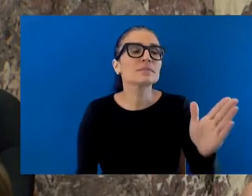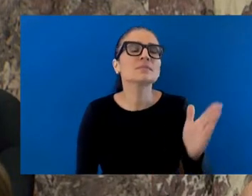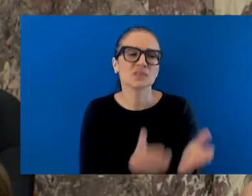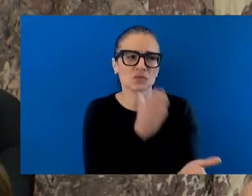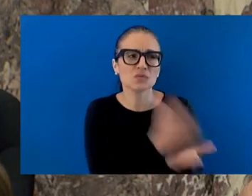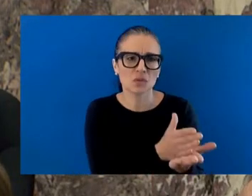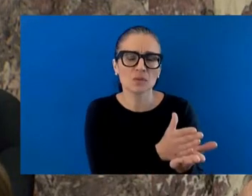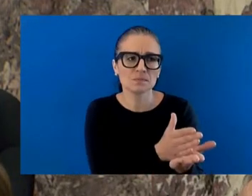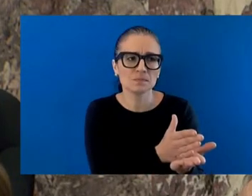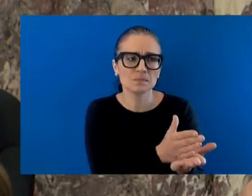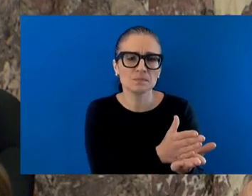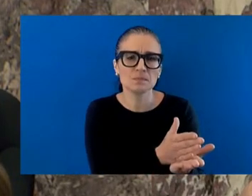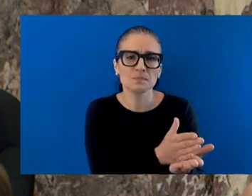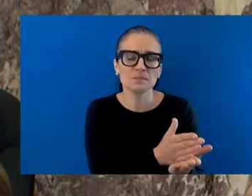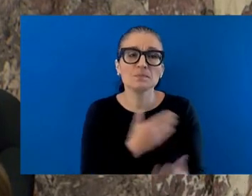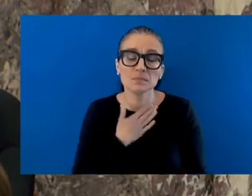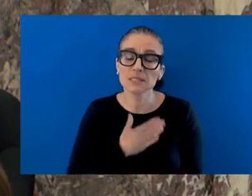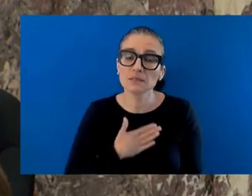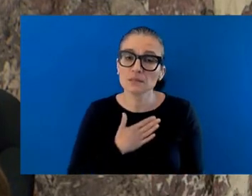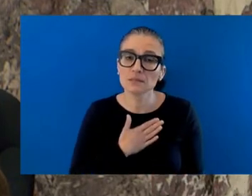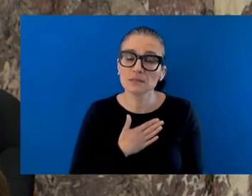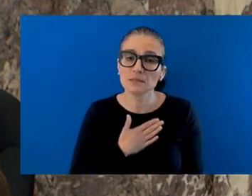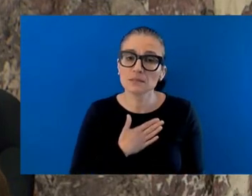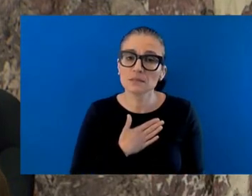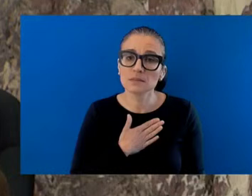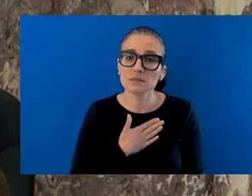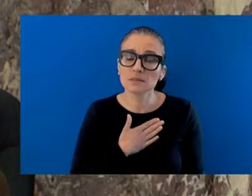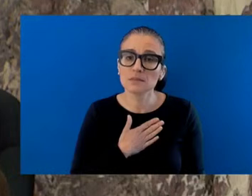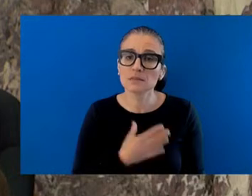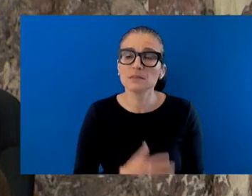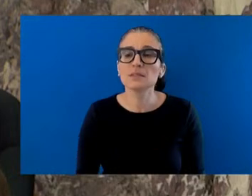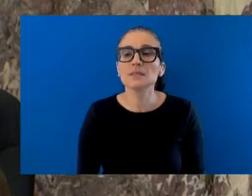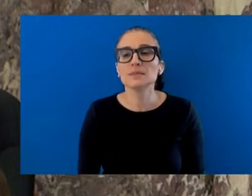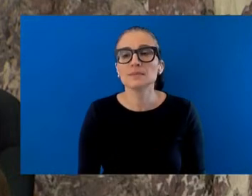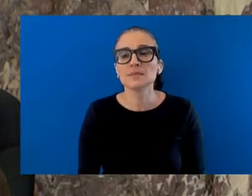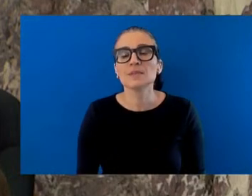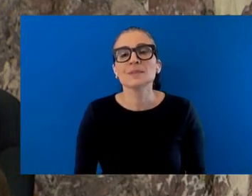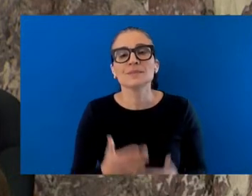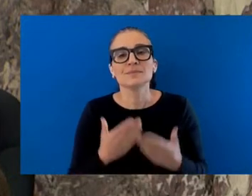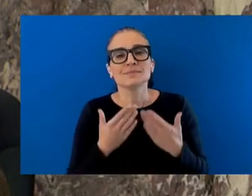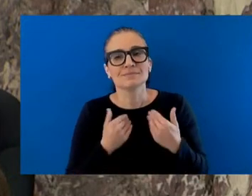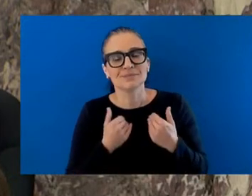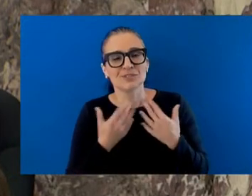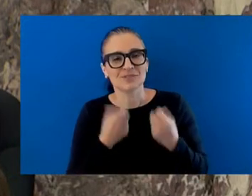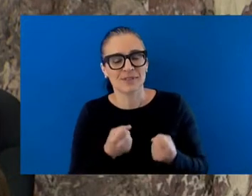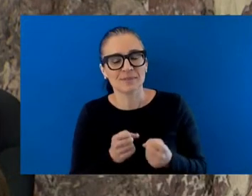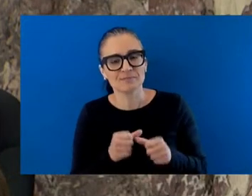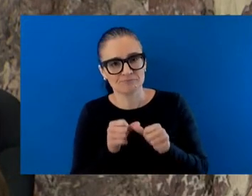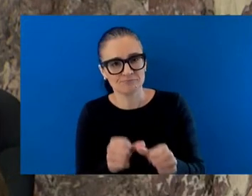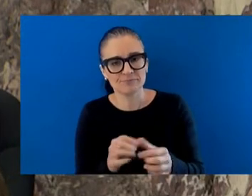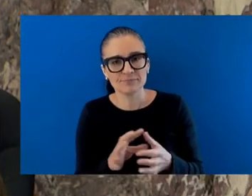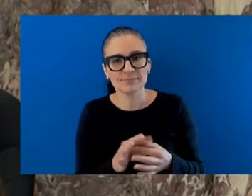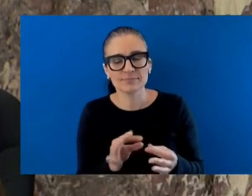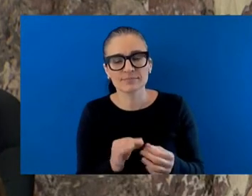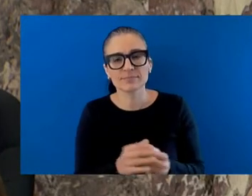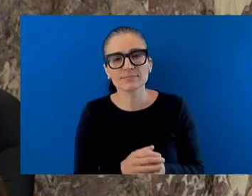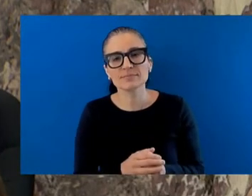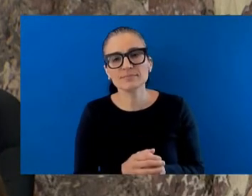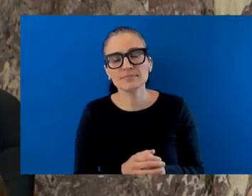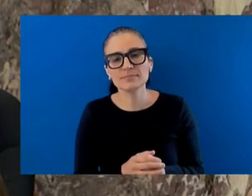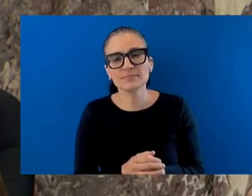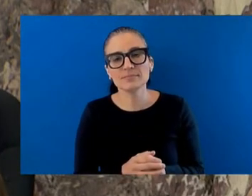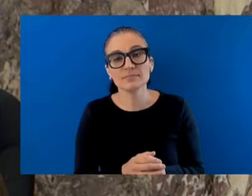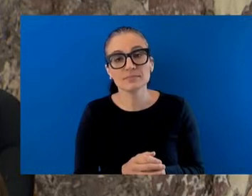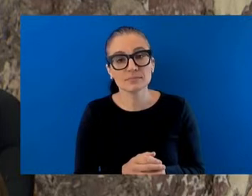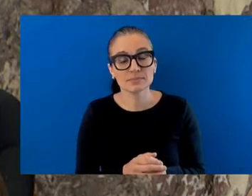No. Minister will conclude. Thank you. It's absolutely not allowed,